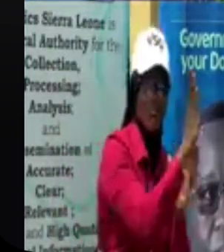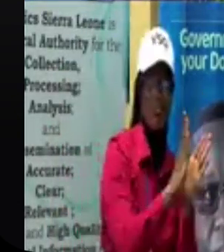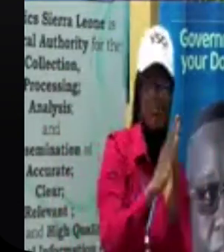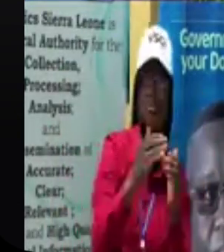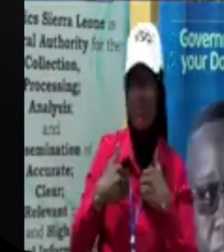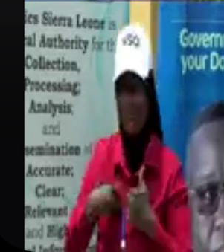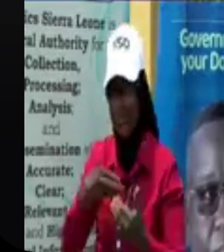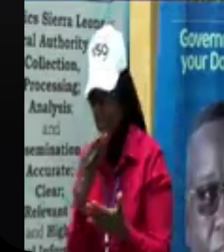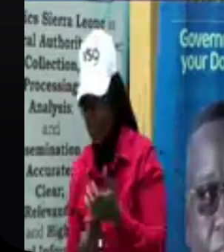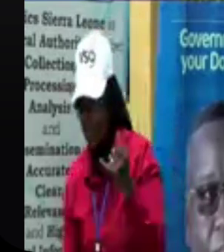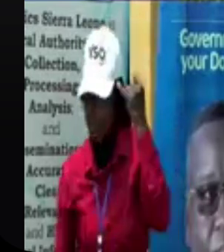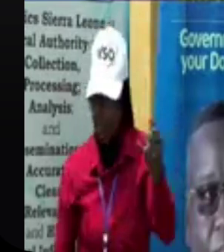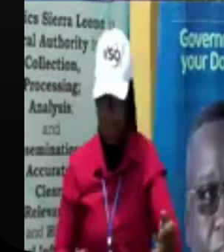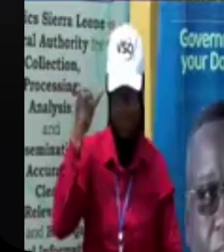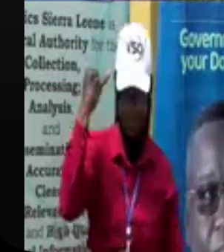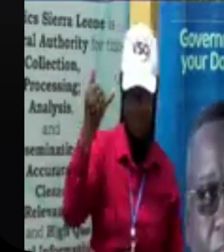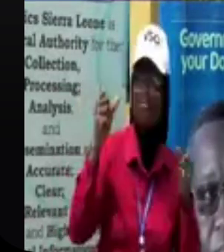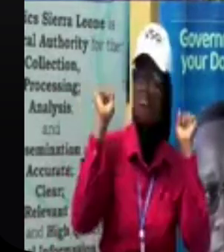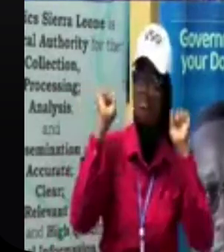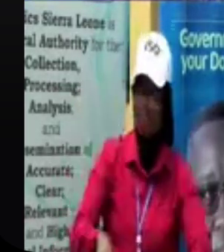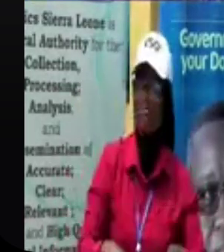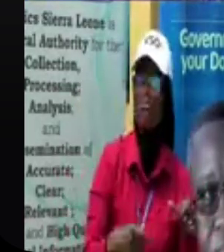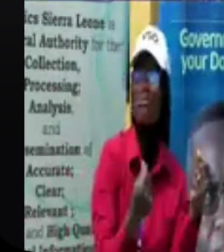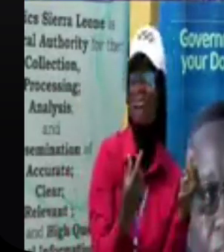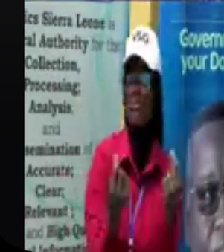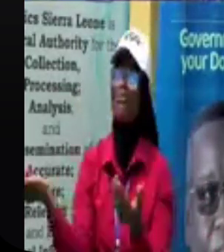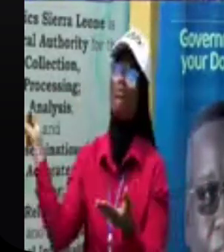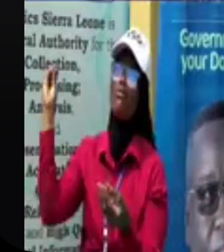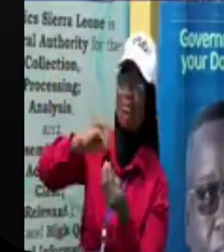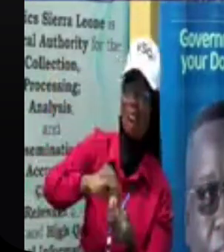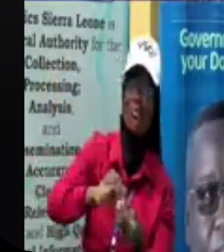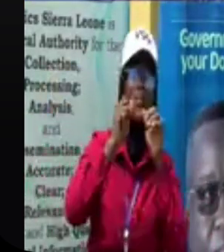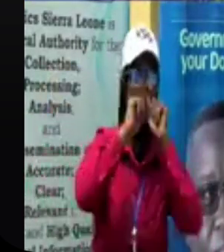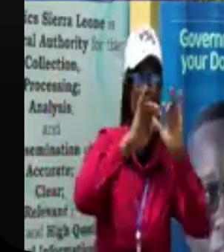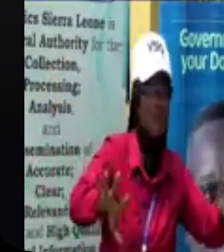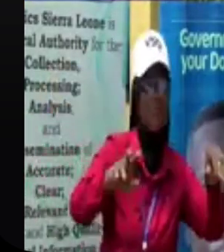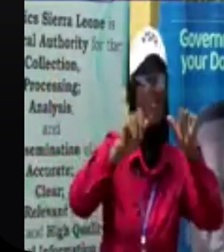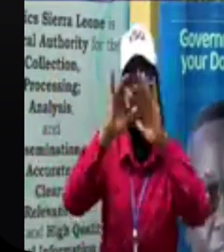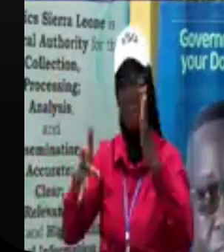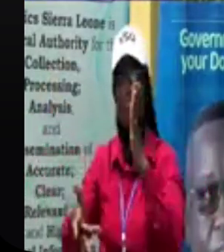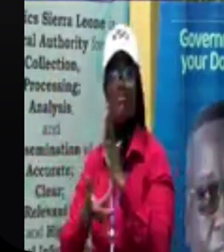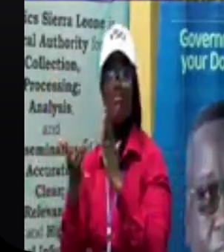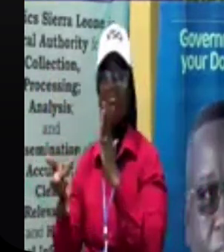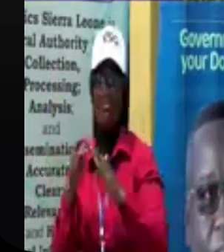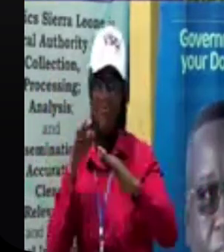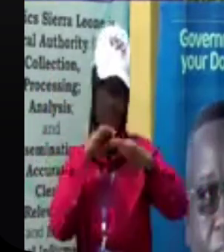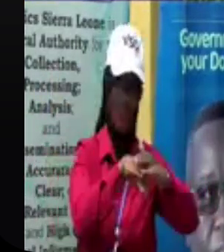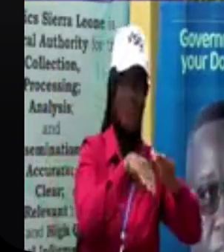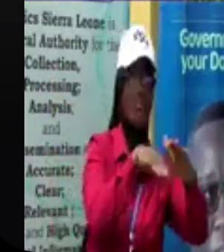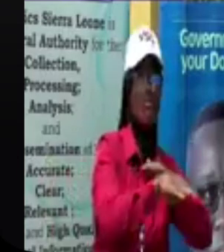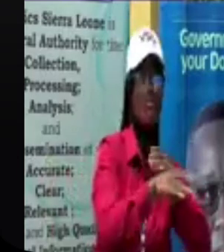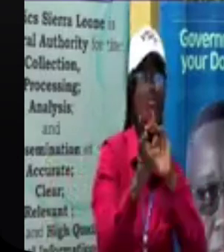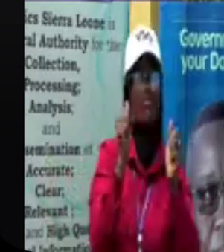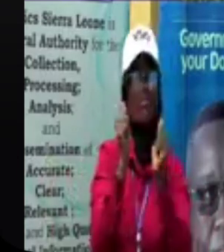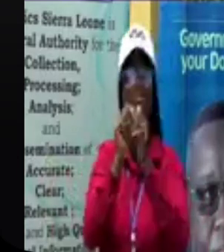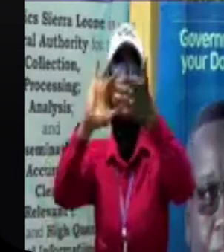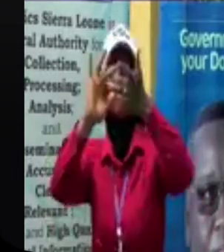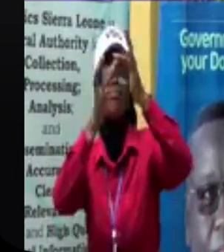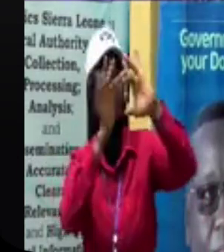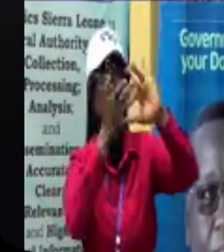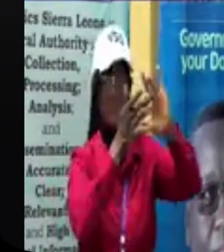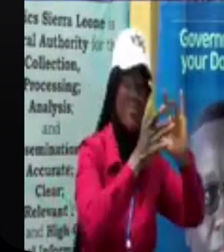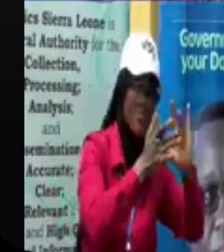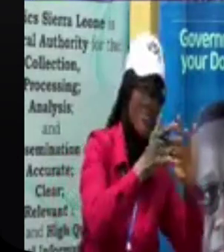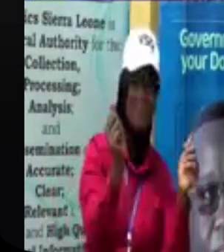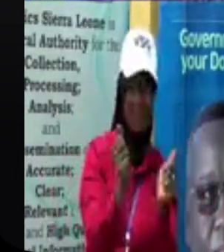methods, how for we able to do more with less. Now technology now inside it. Then we'll talk about internet and stuff. And then